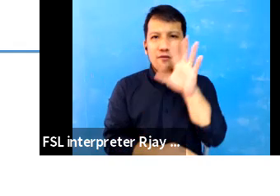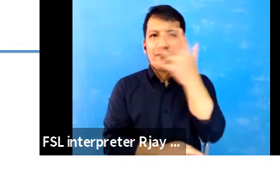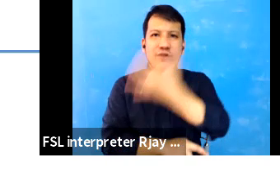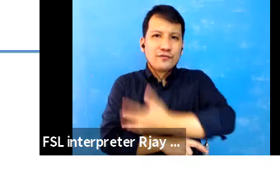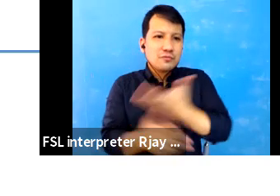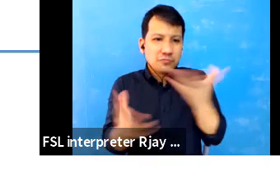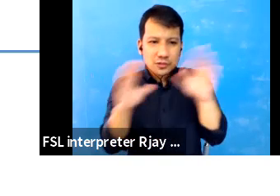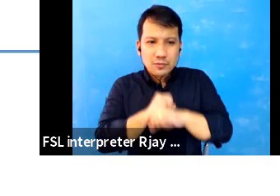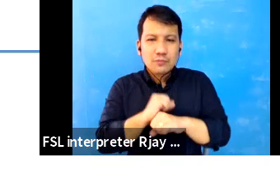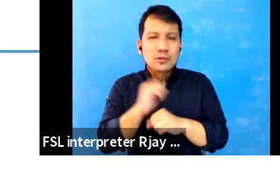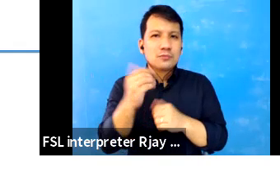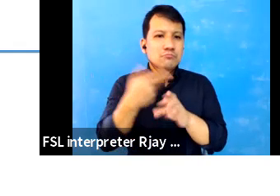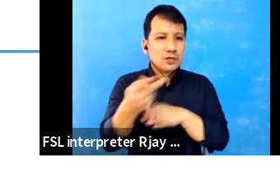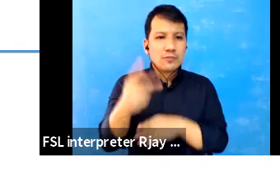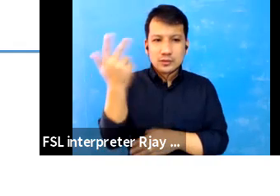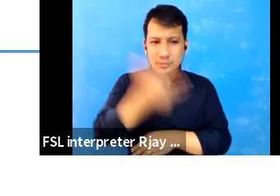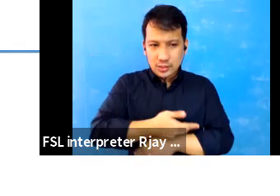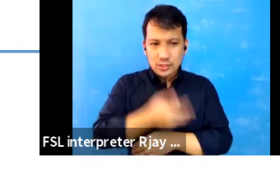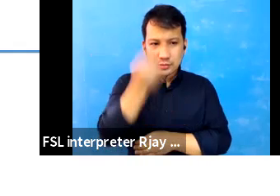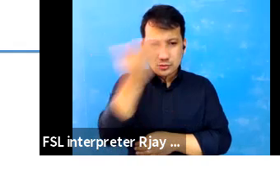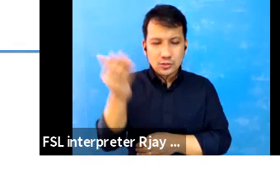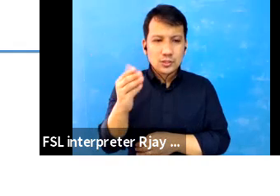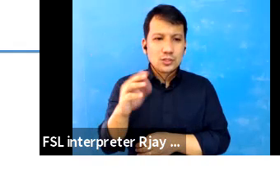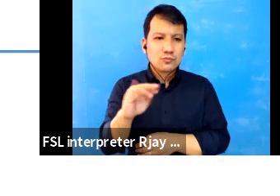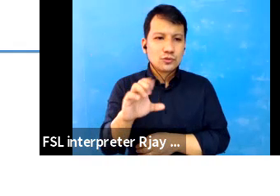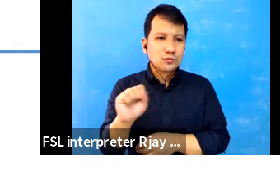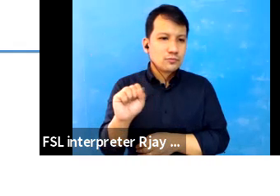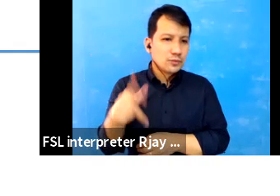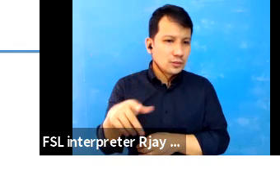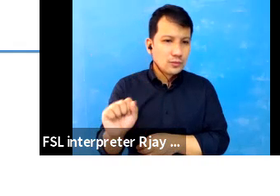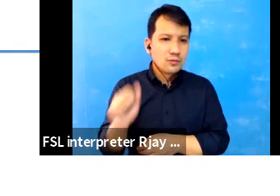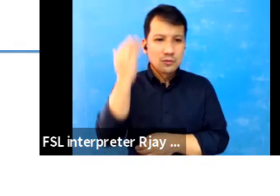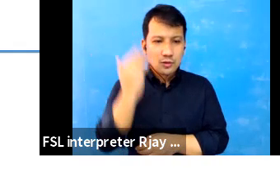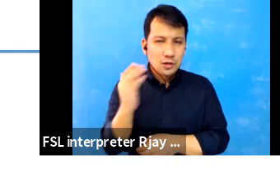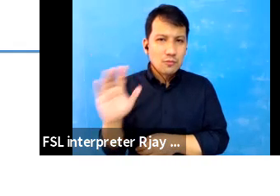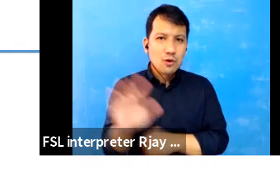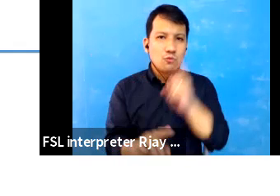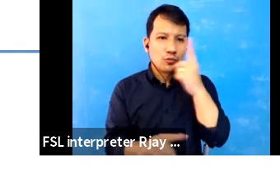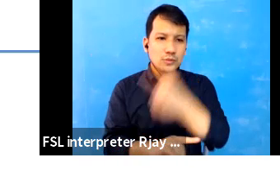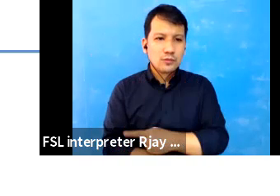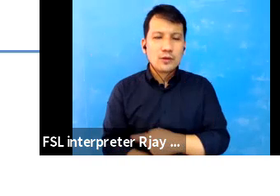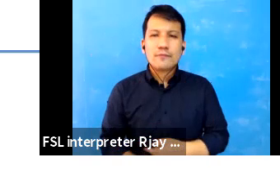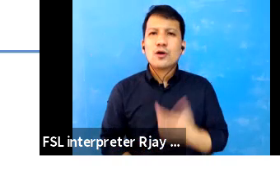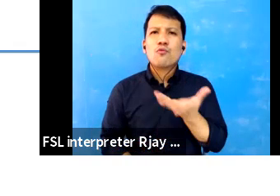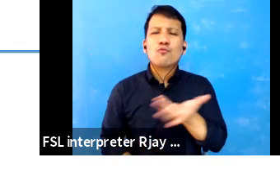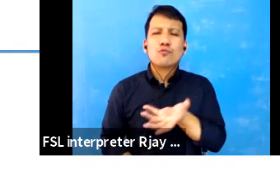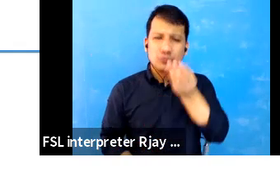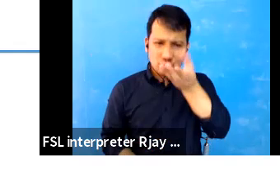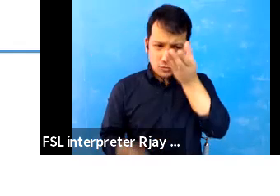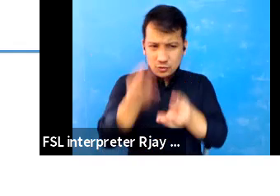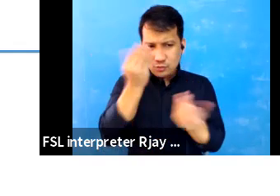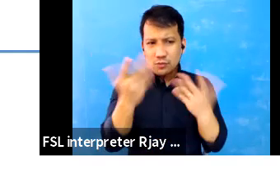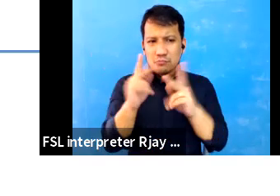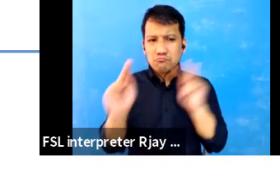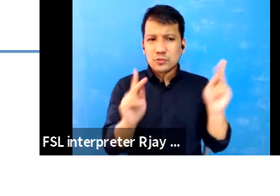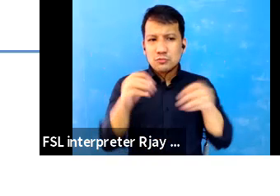it goes to the province. It's 3 days when it goes to the municipality. You're lucky if you have 1 day. So what do we learn? And these people who